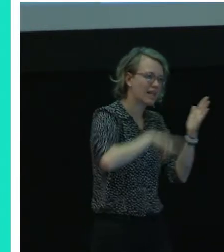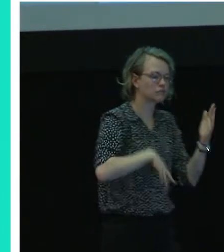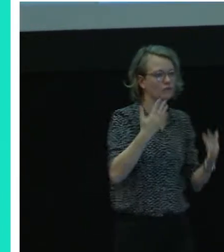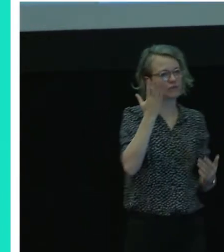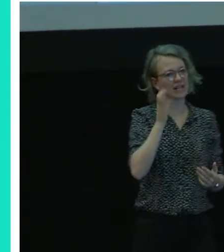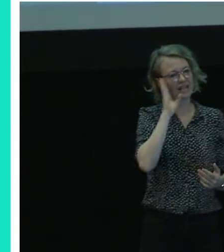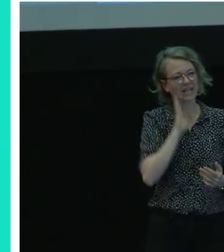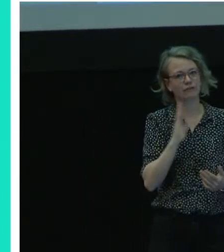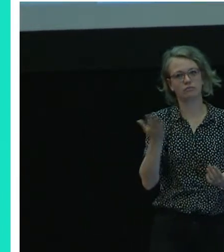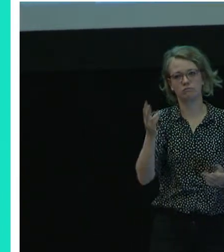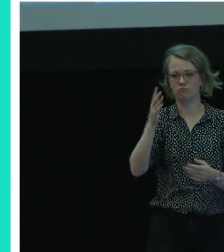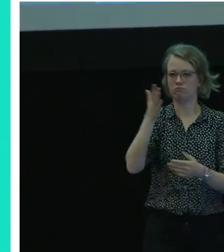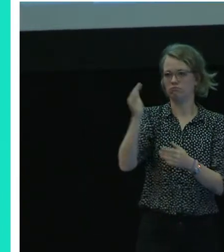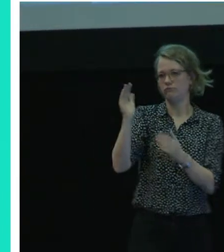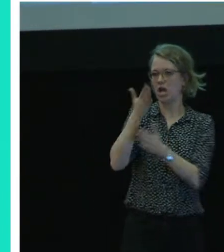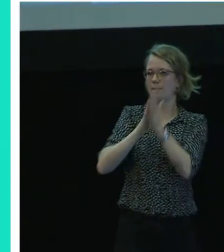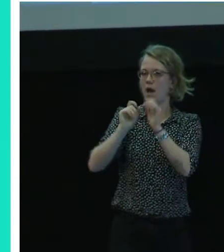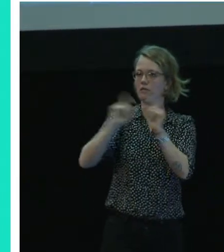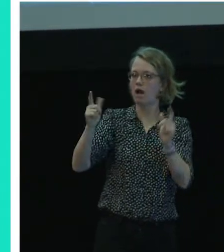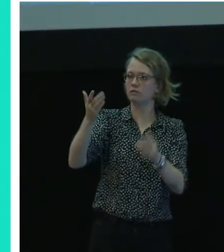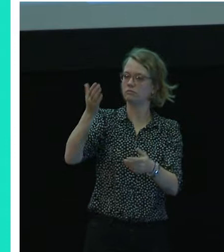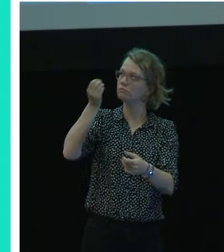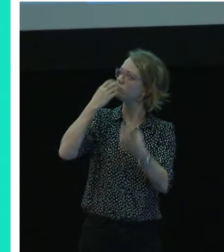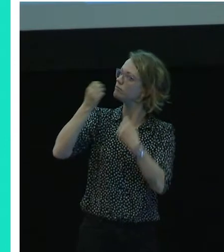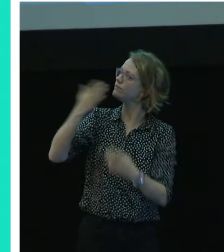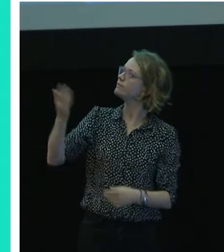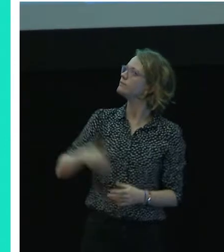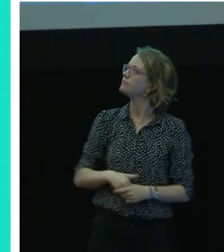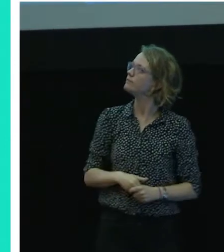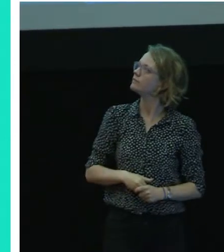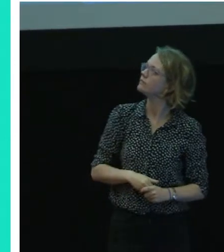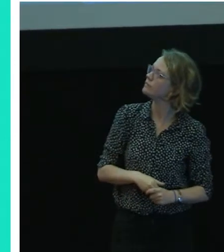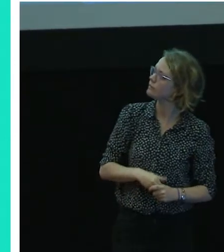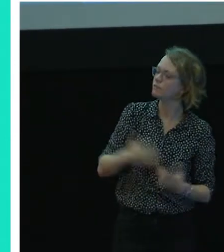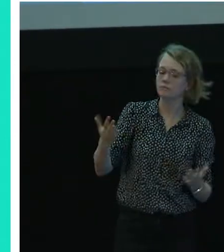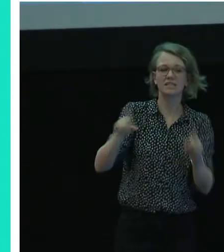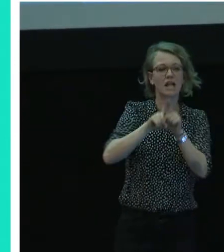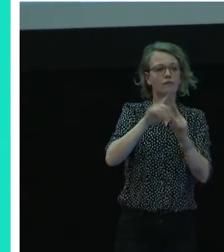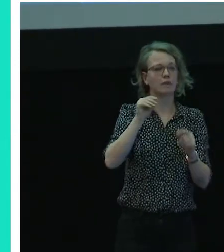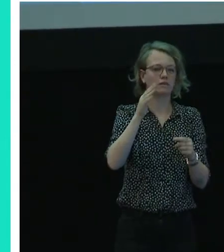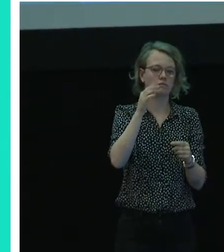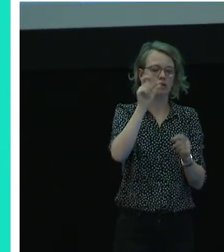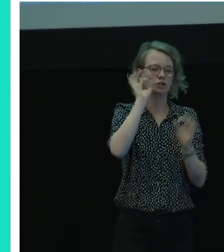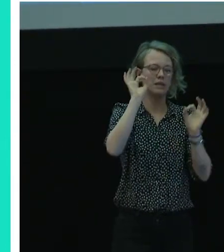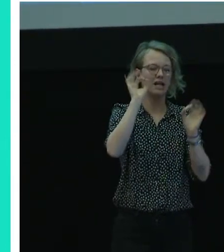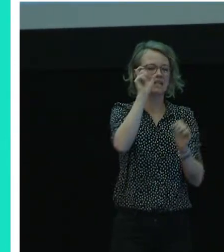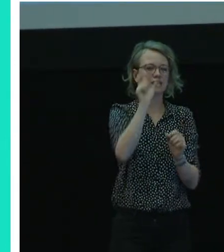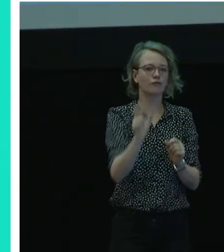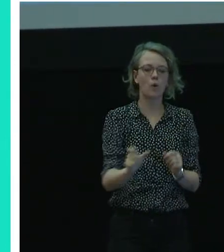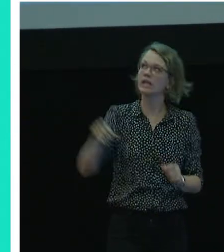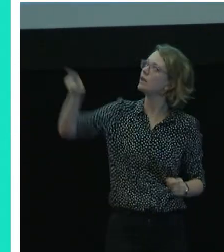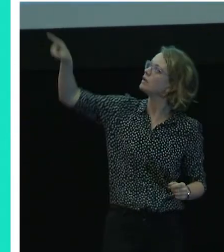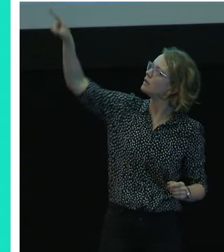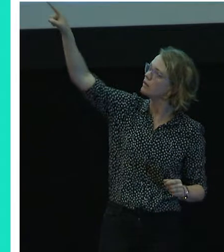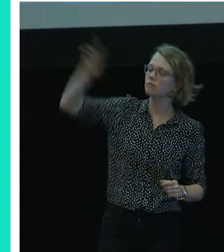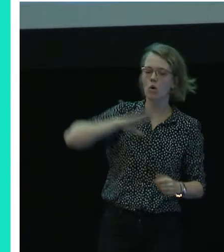have a choice either to read or to watch the clip in sign language. What you could also do